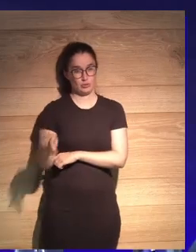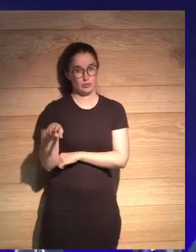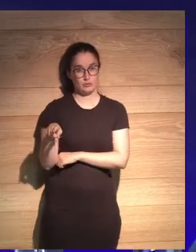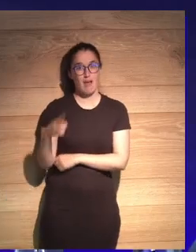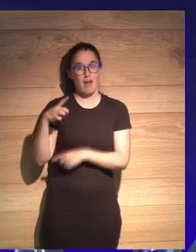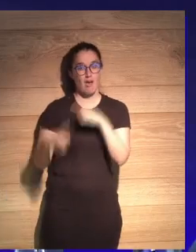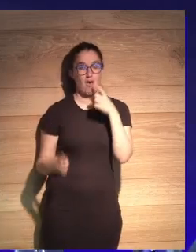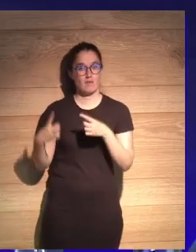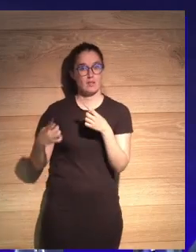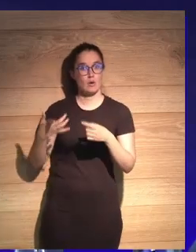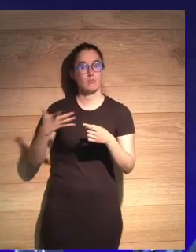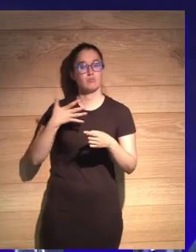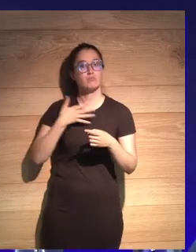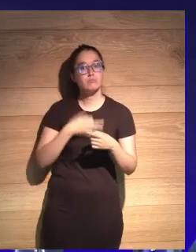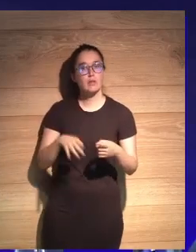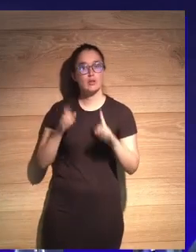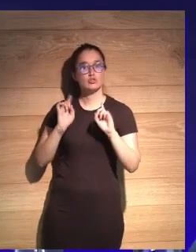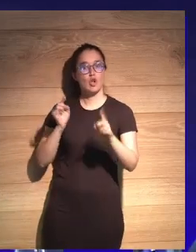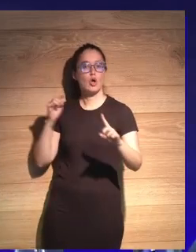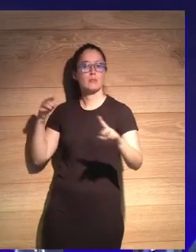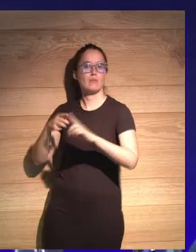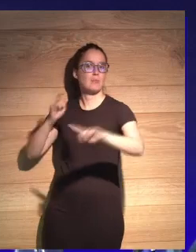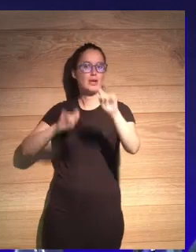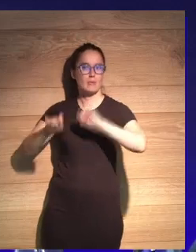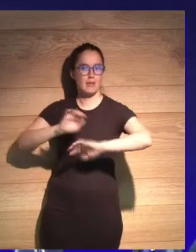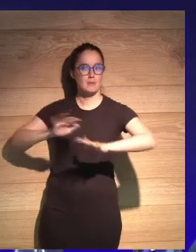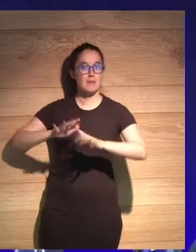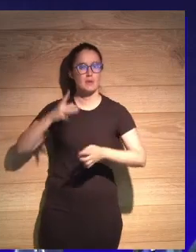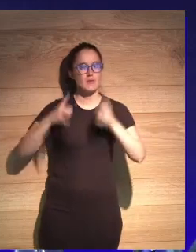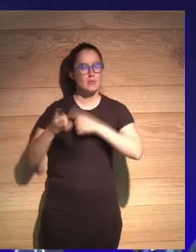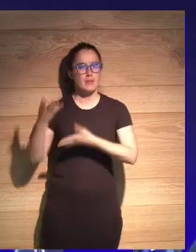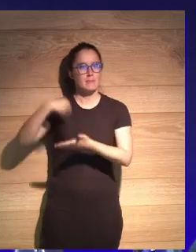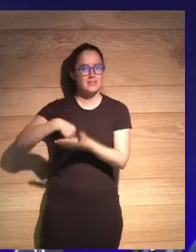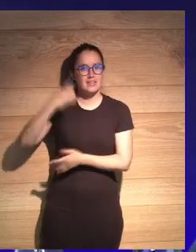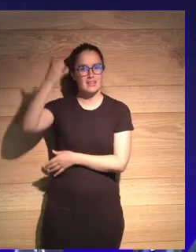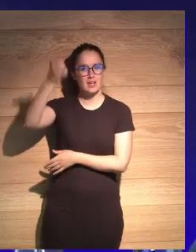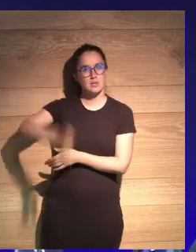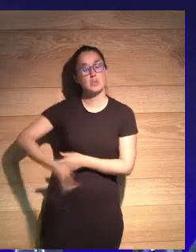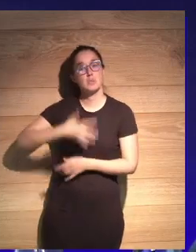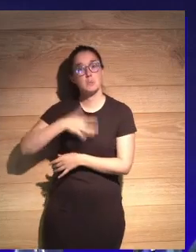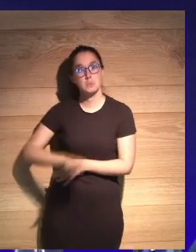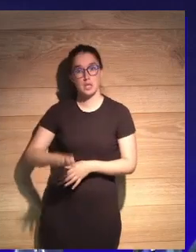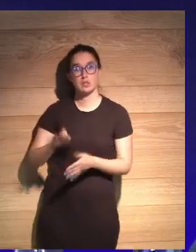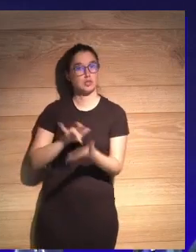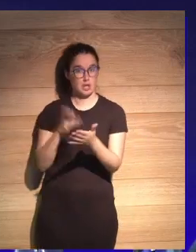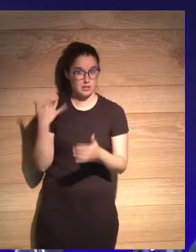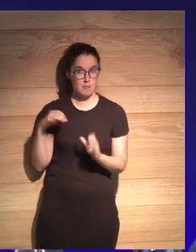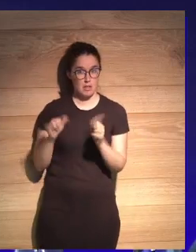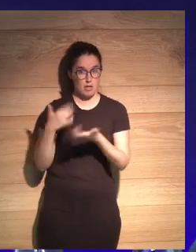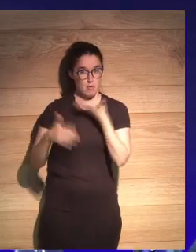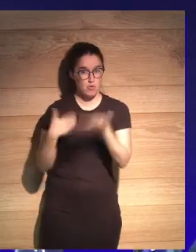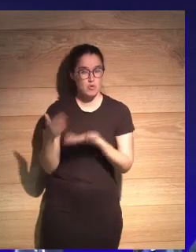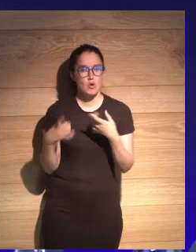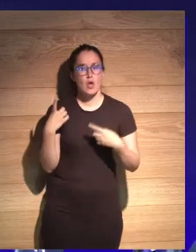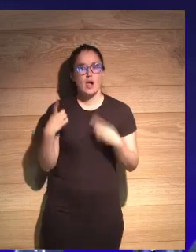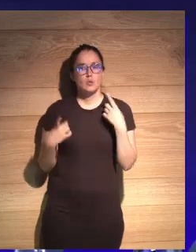supervised, and the use of the data that we provide when we game could be, all the gathering of these data could be